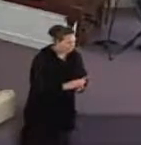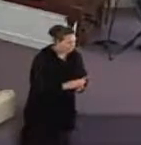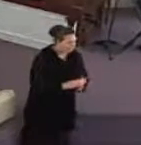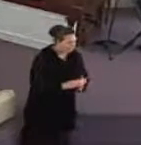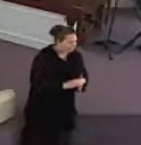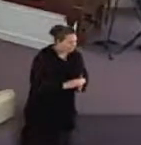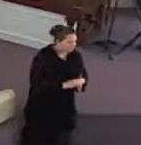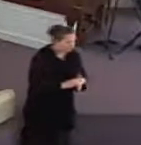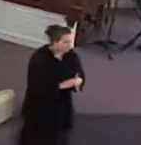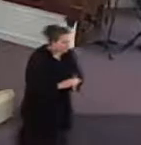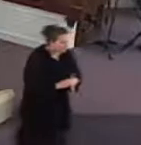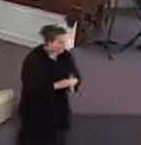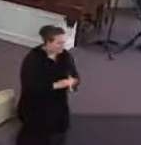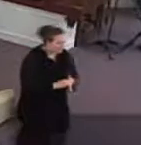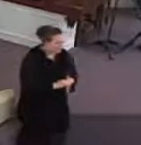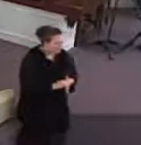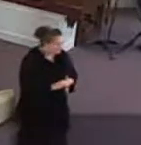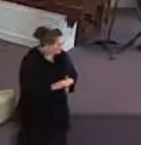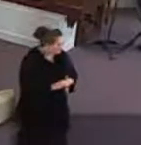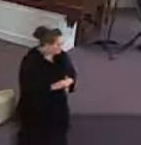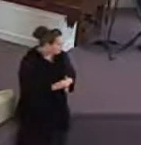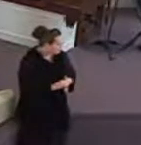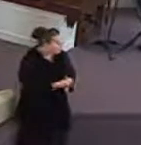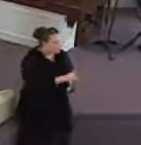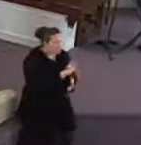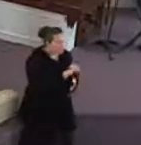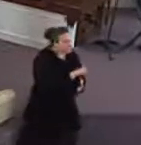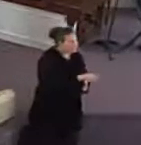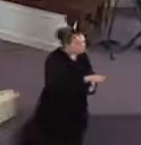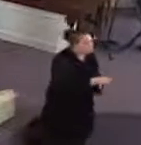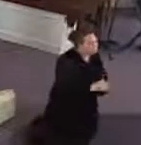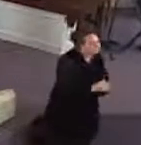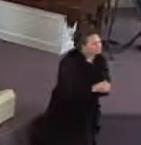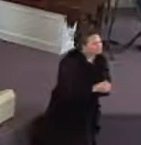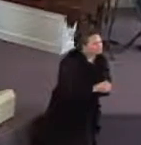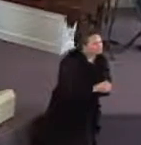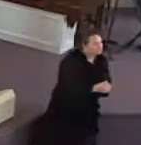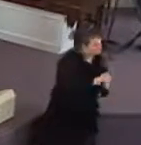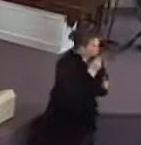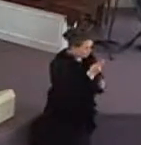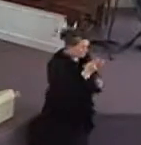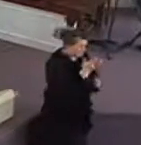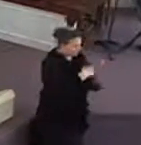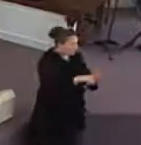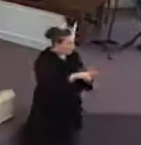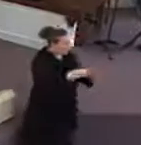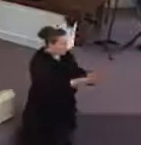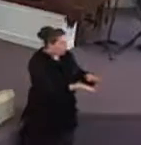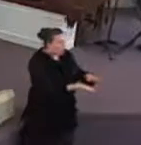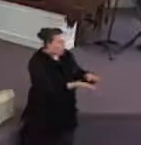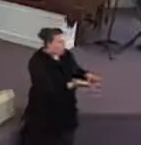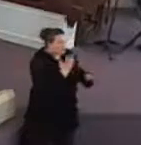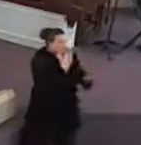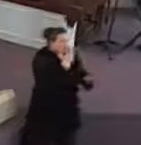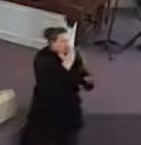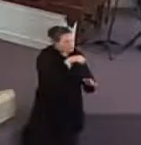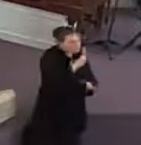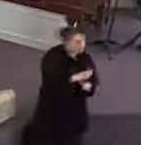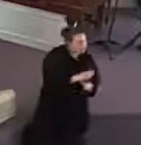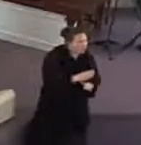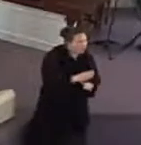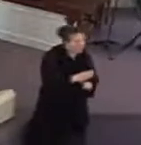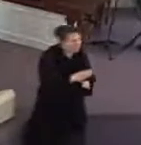Now, I might ask you the question today, when was the last time you saw somebody drop dead after they were cursing the Lord? Well, you probably didn't see that. You know why? Because